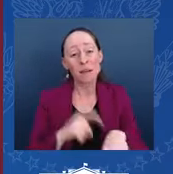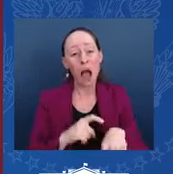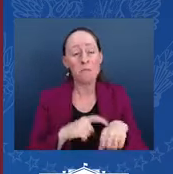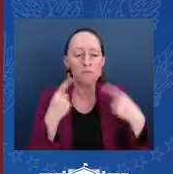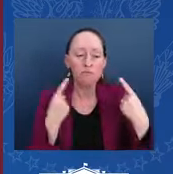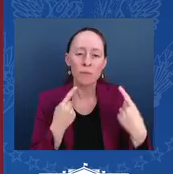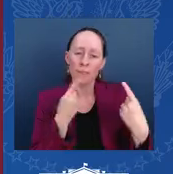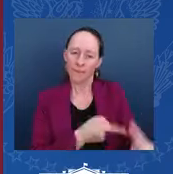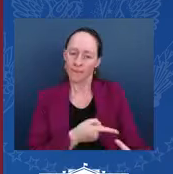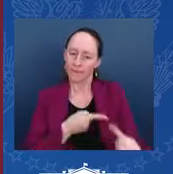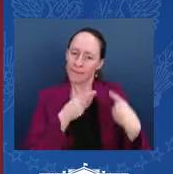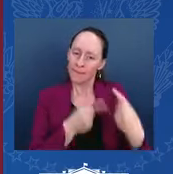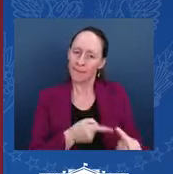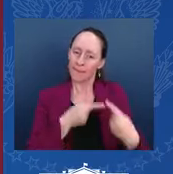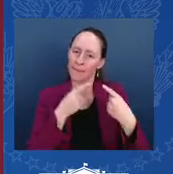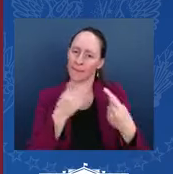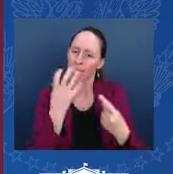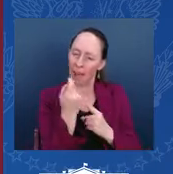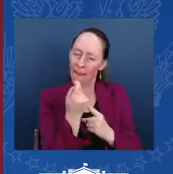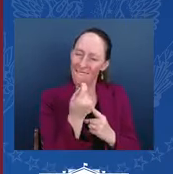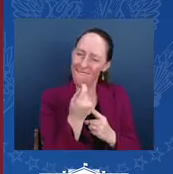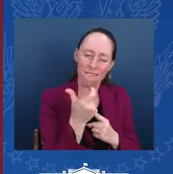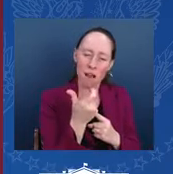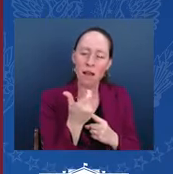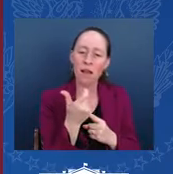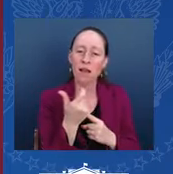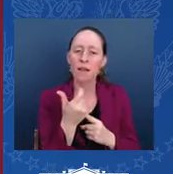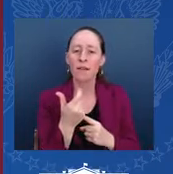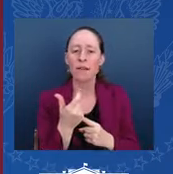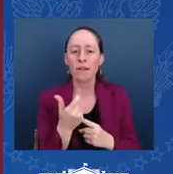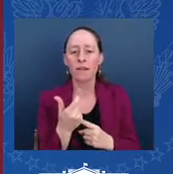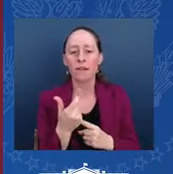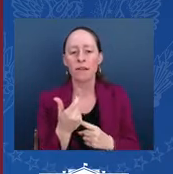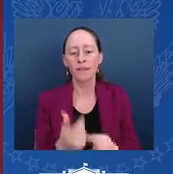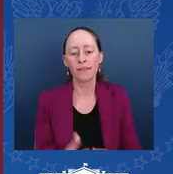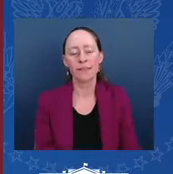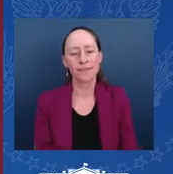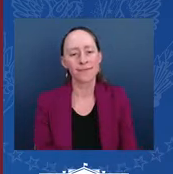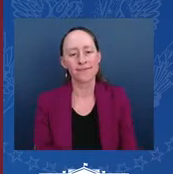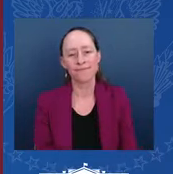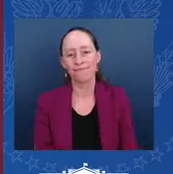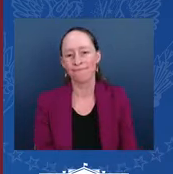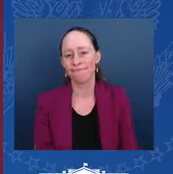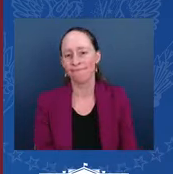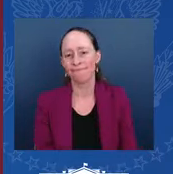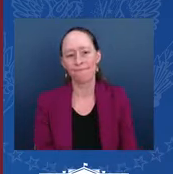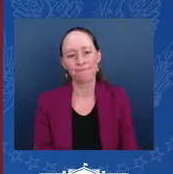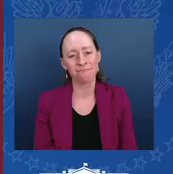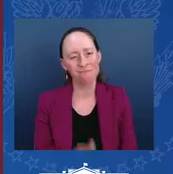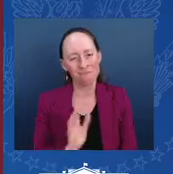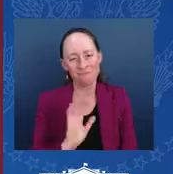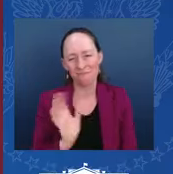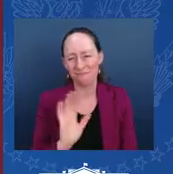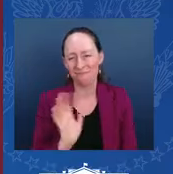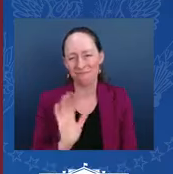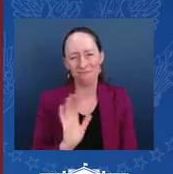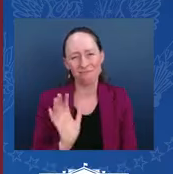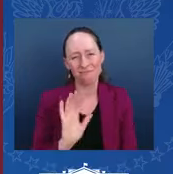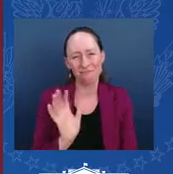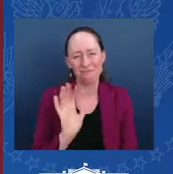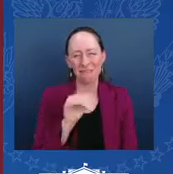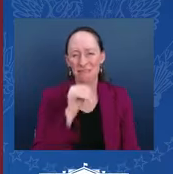Wants to replace the Affordable Care Act. Can't let that happen. Look. He calls, he wants to replace it